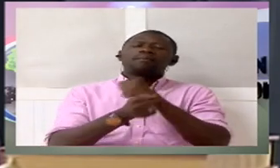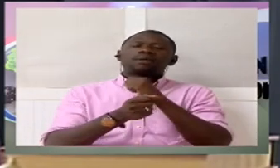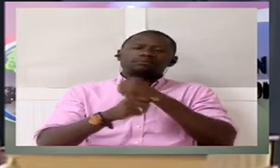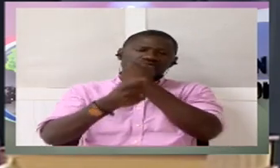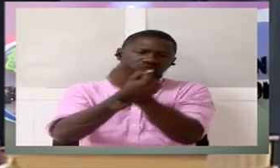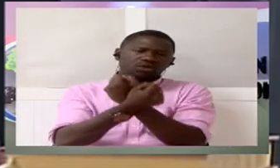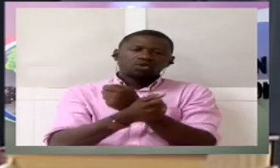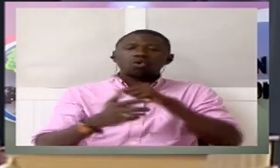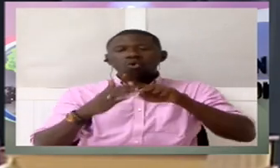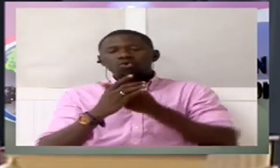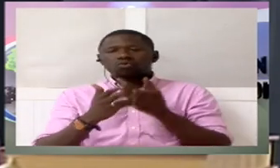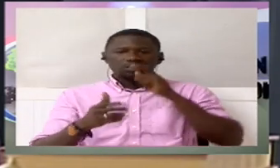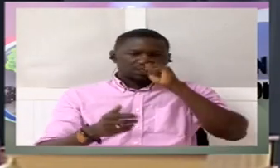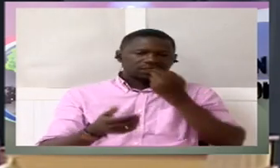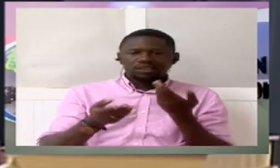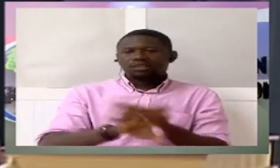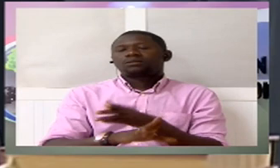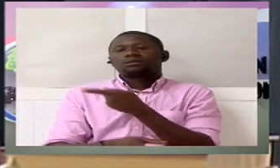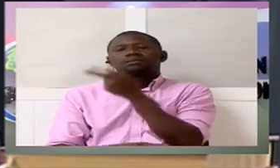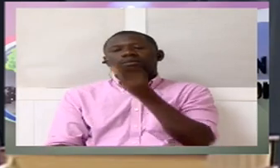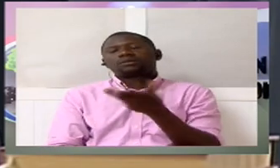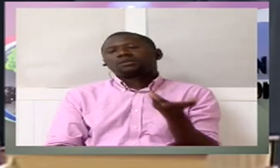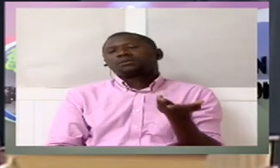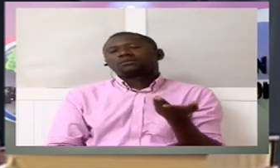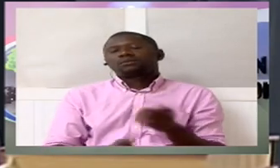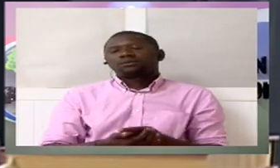And to use that to imprison Baba and ultimately